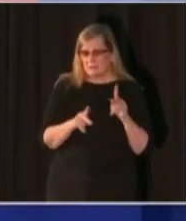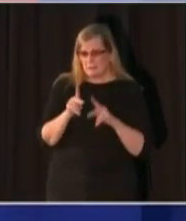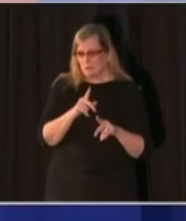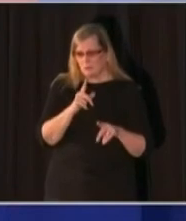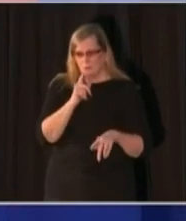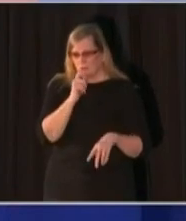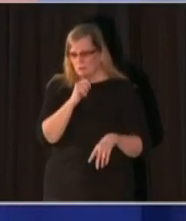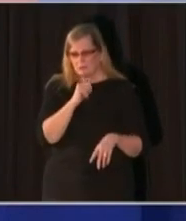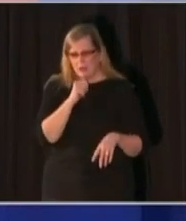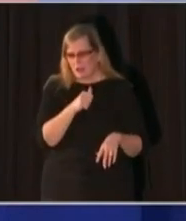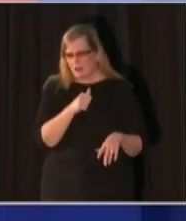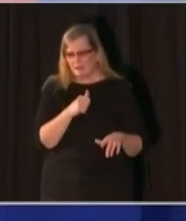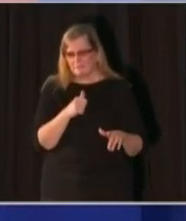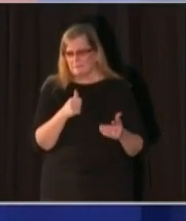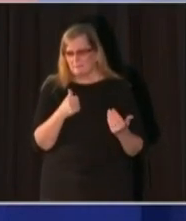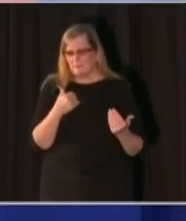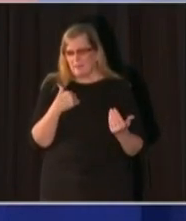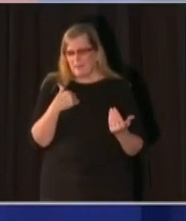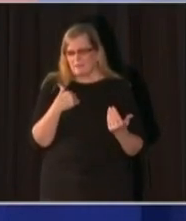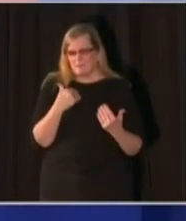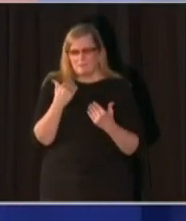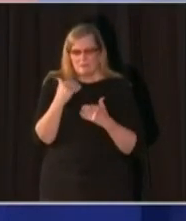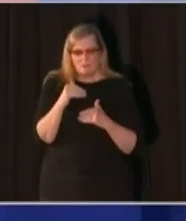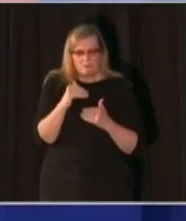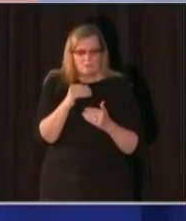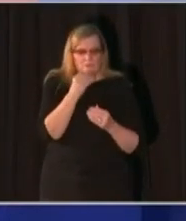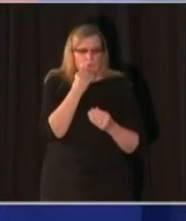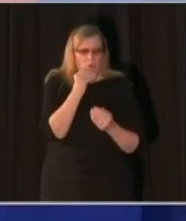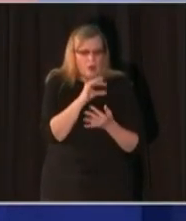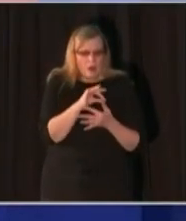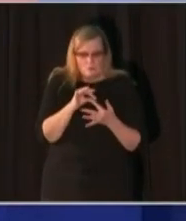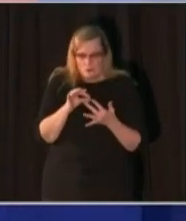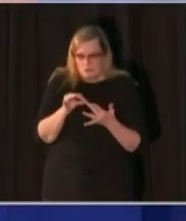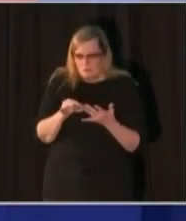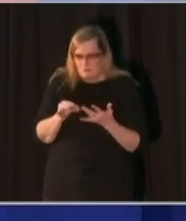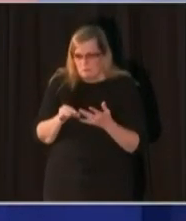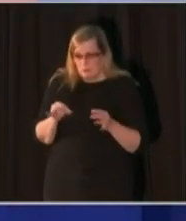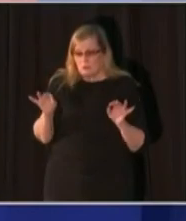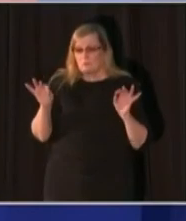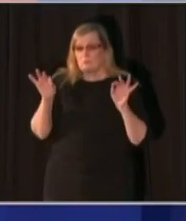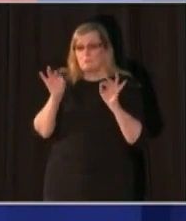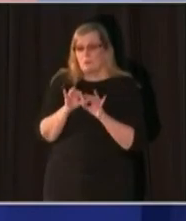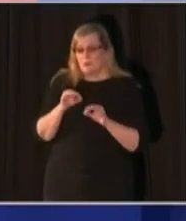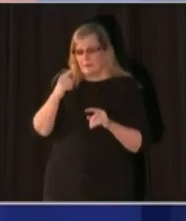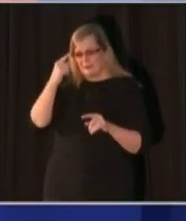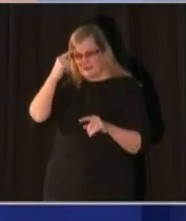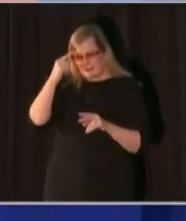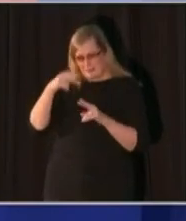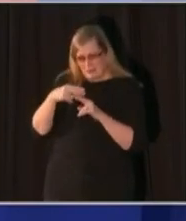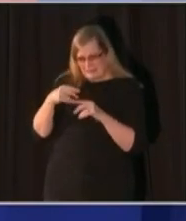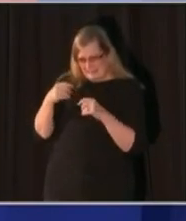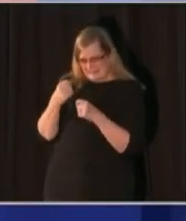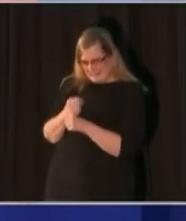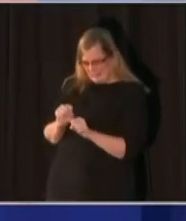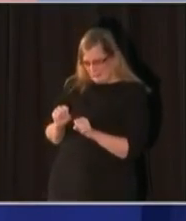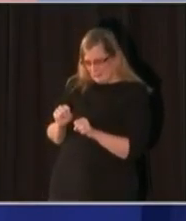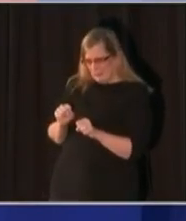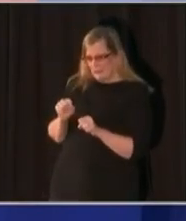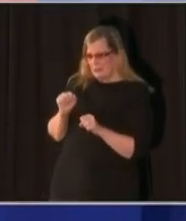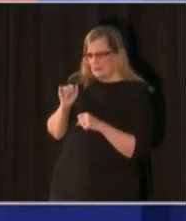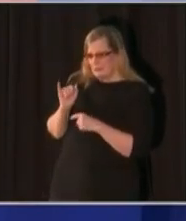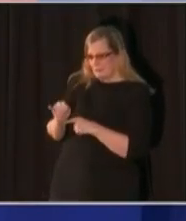options, but they have to be safe. As such, we are only allowing farmers markets to operate if they can do so